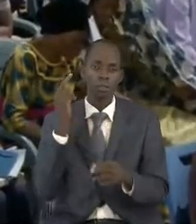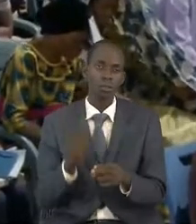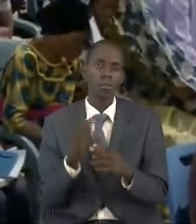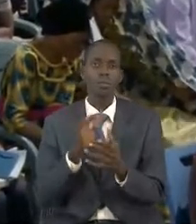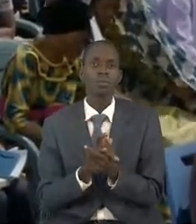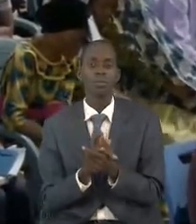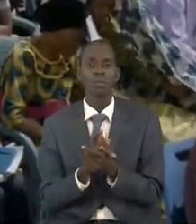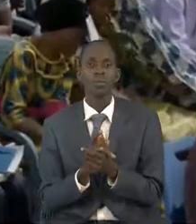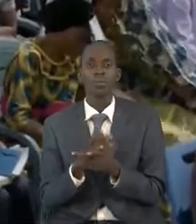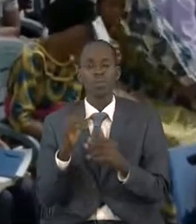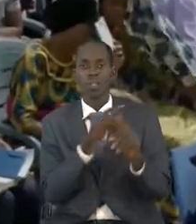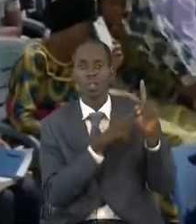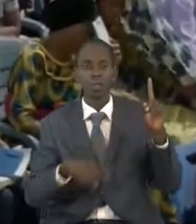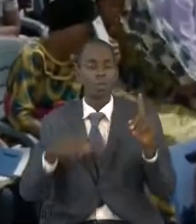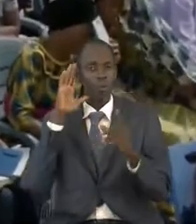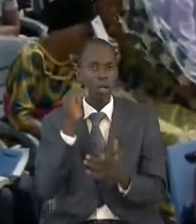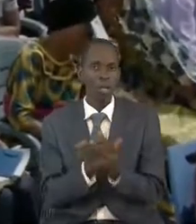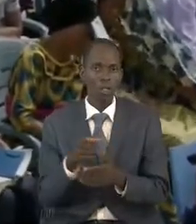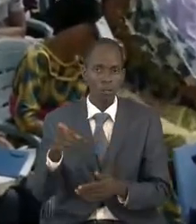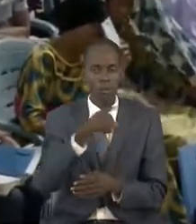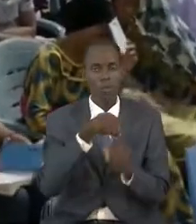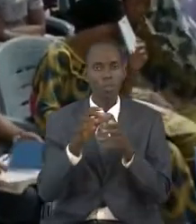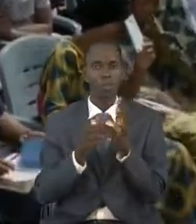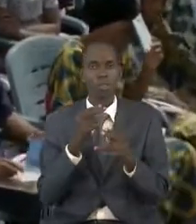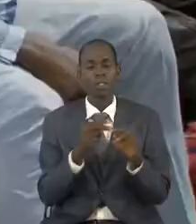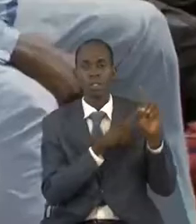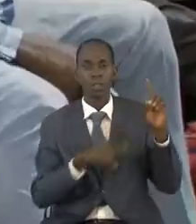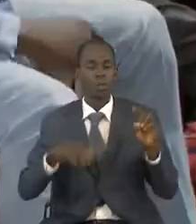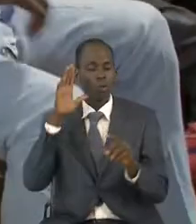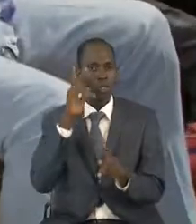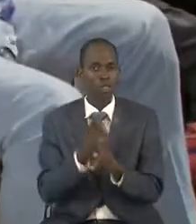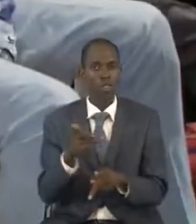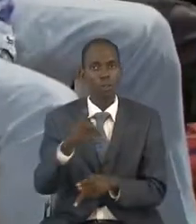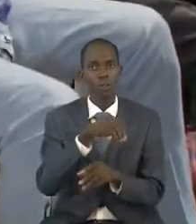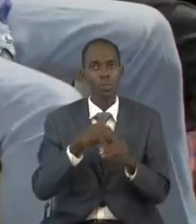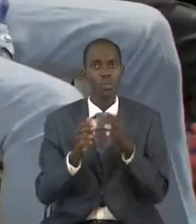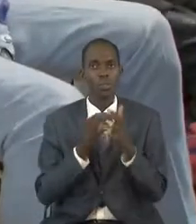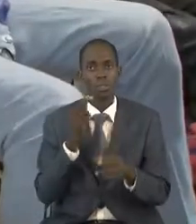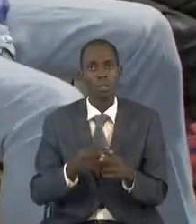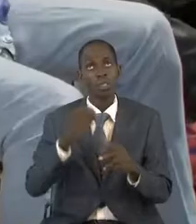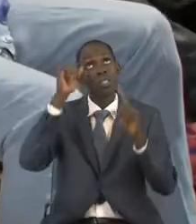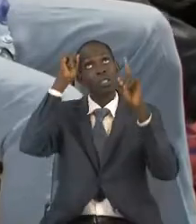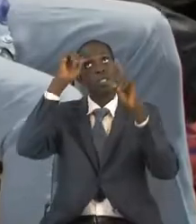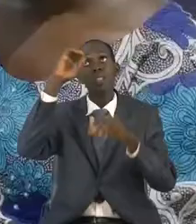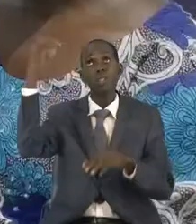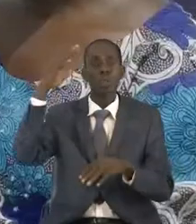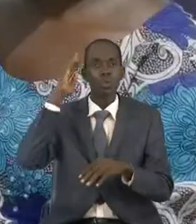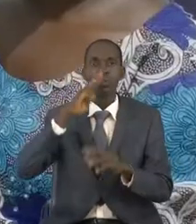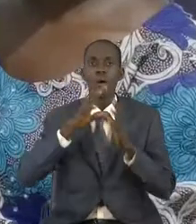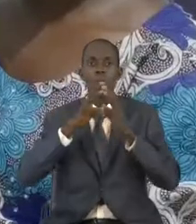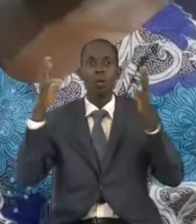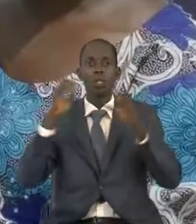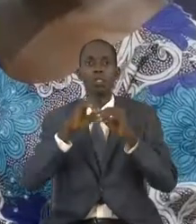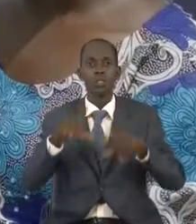Lord will help you. The Lord will sustain you. His grace will be abundant in your life. And